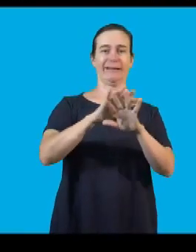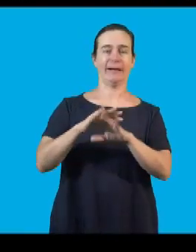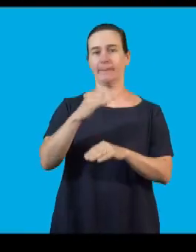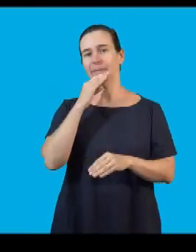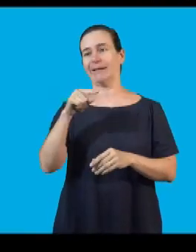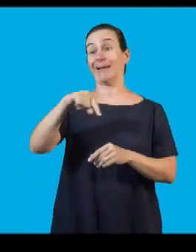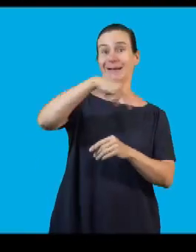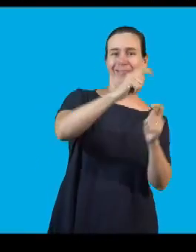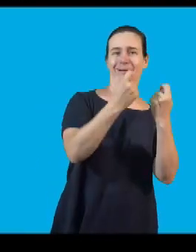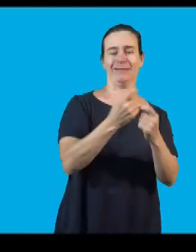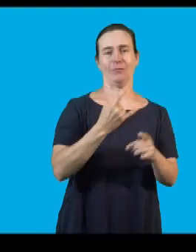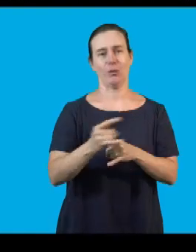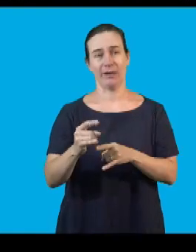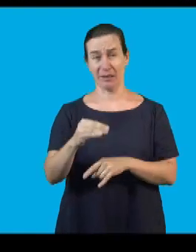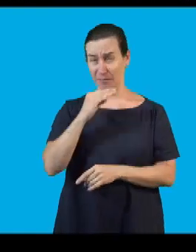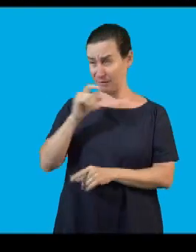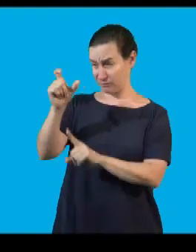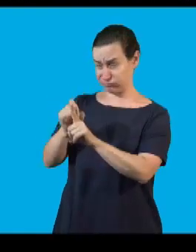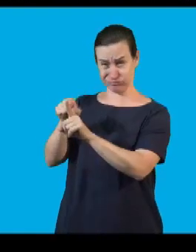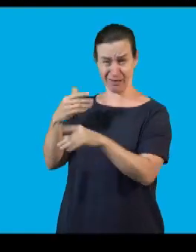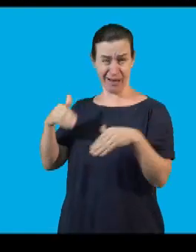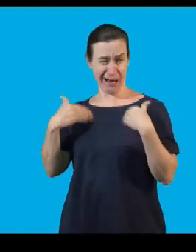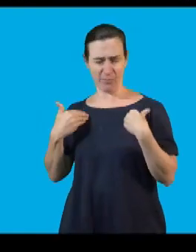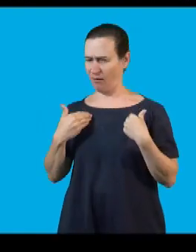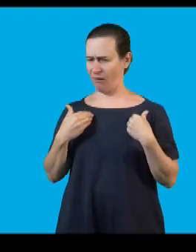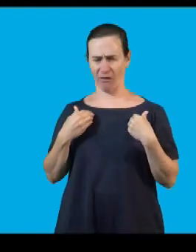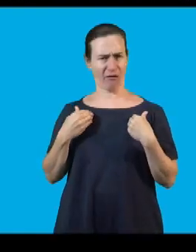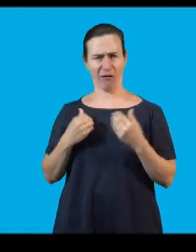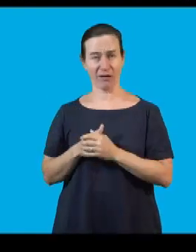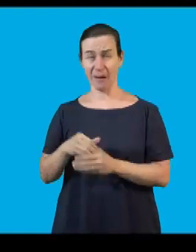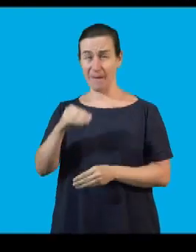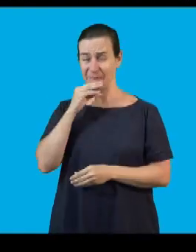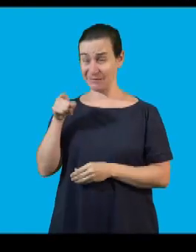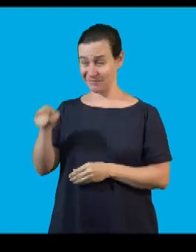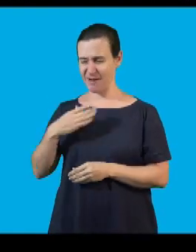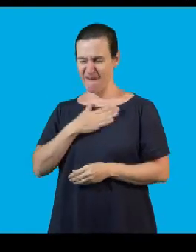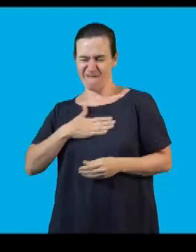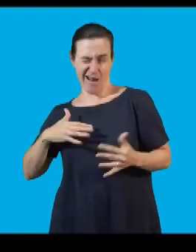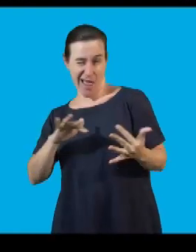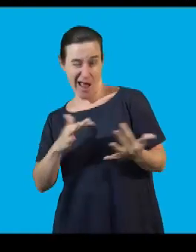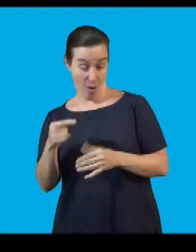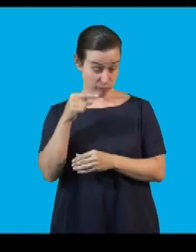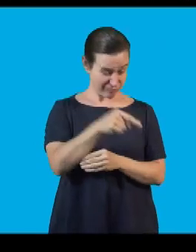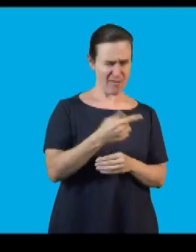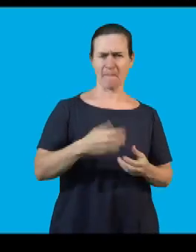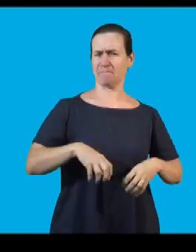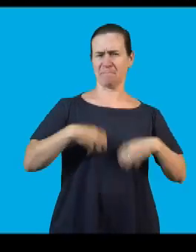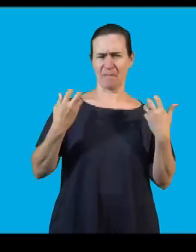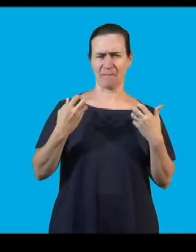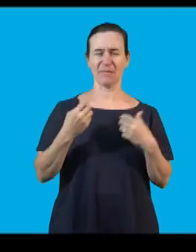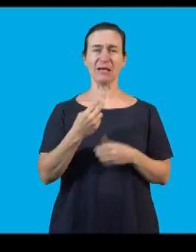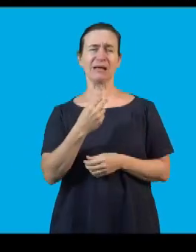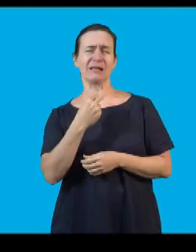with him. All right? Learners, let me just correct that. Andy's feelings towards Chalky is anger and